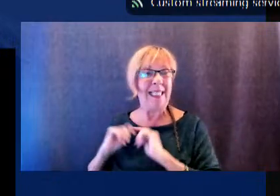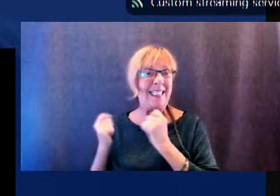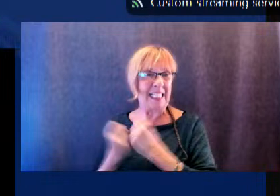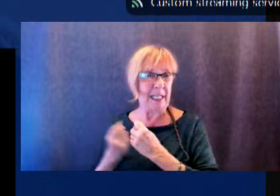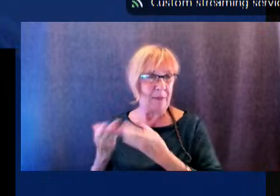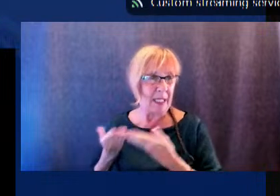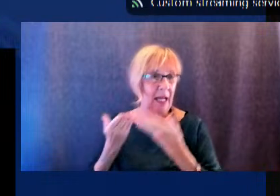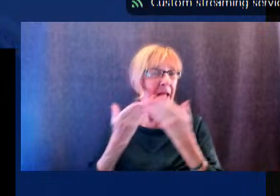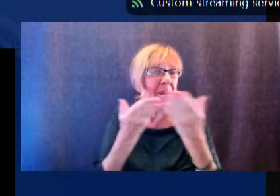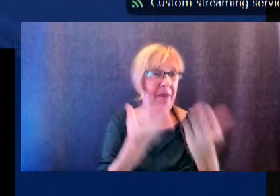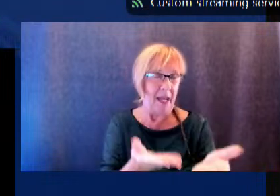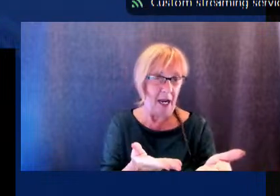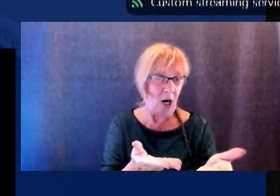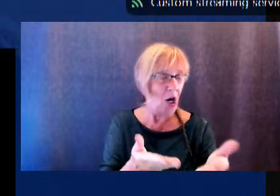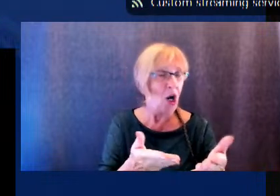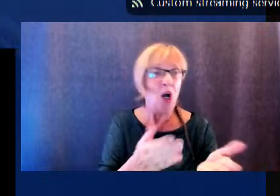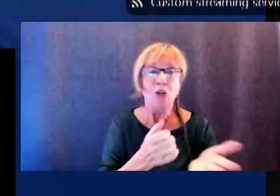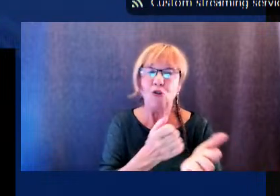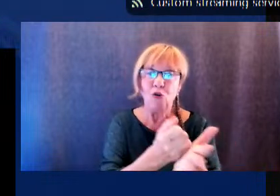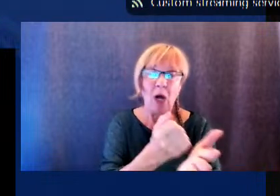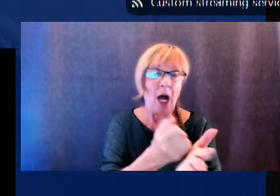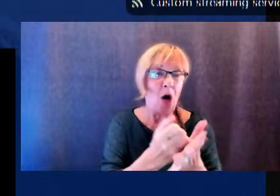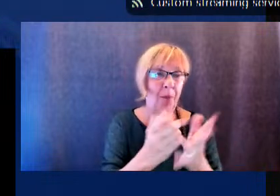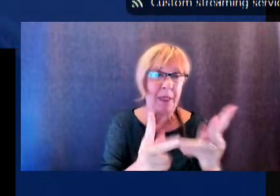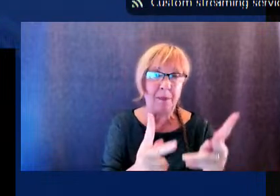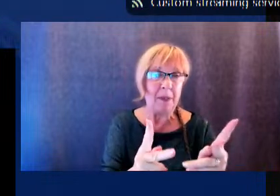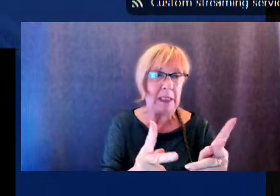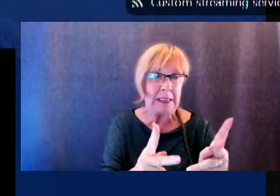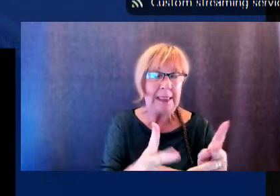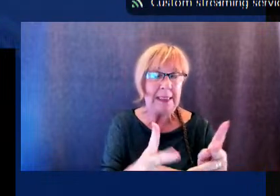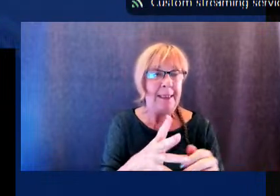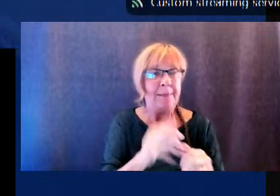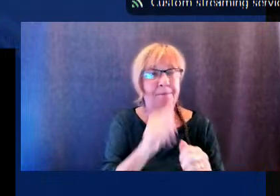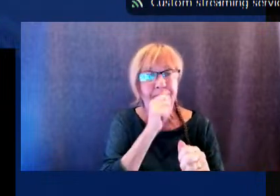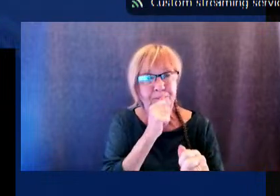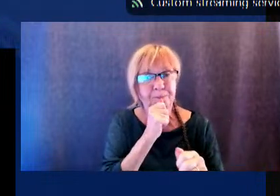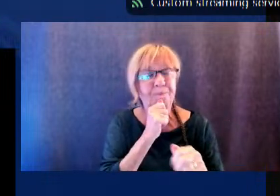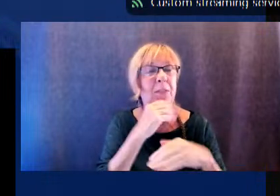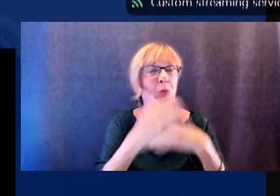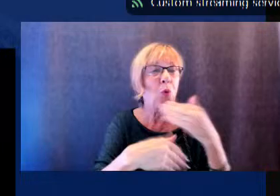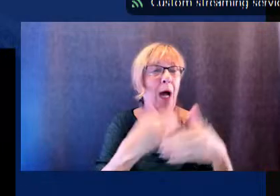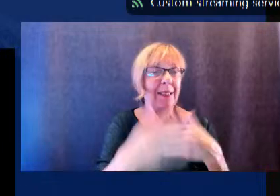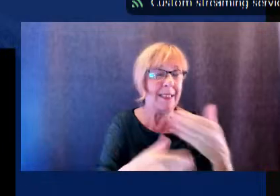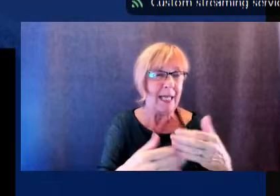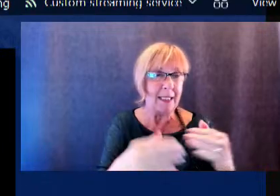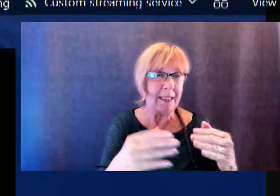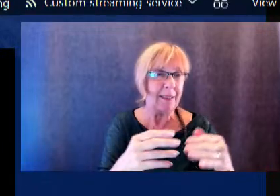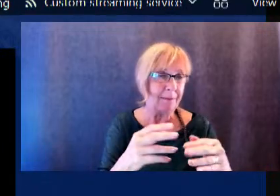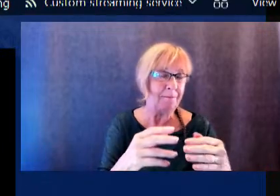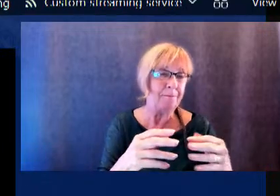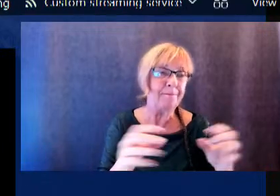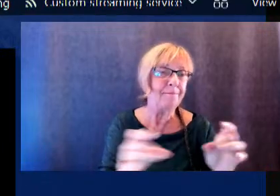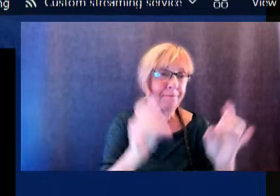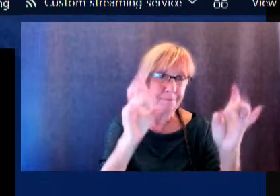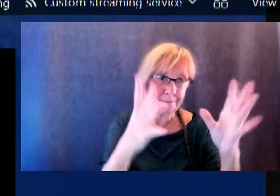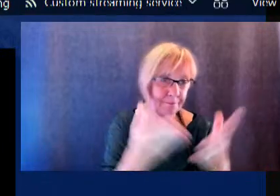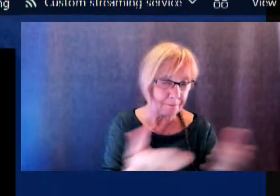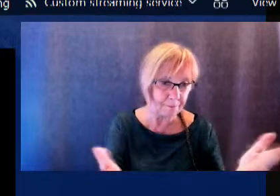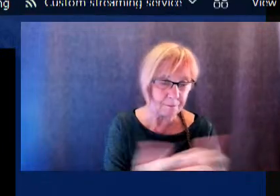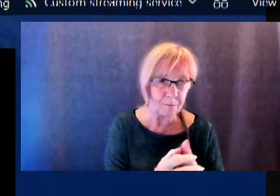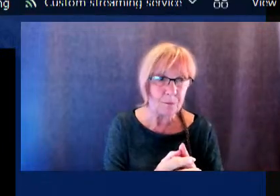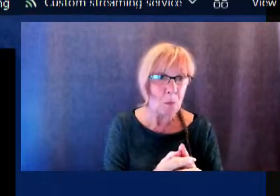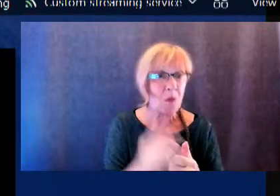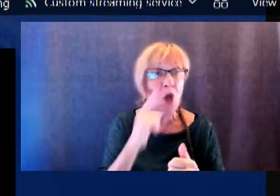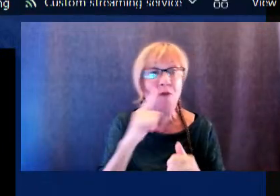meet the needs of the youngest residents affected by the disaster, the Department of Mental Health collaborated with other county agencies to host